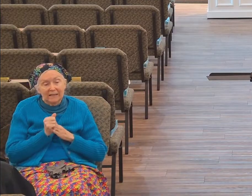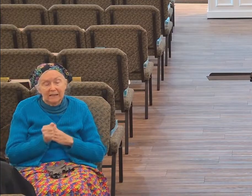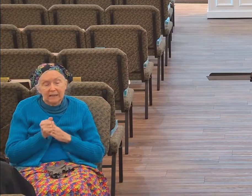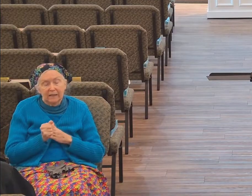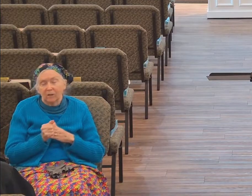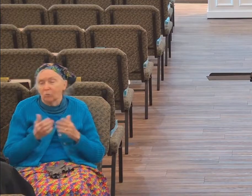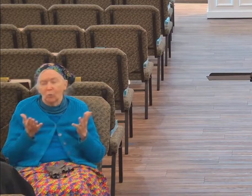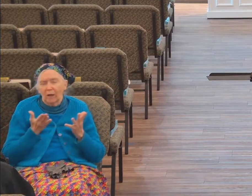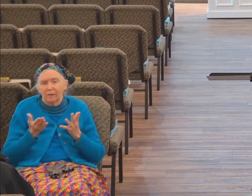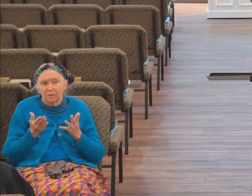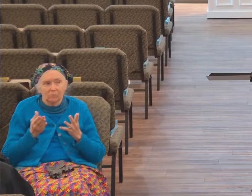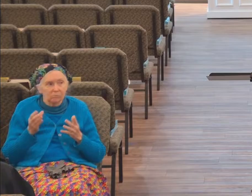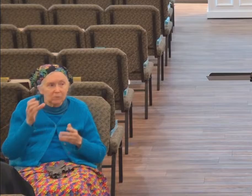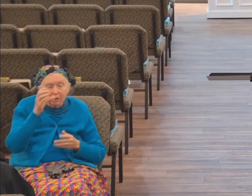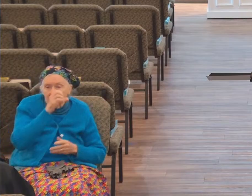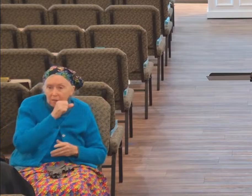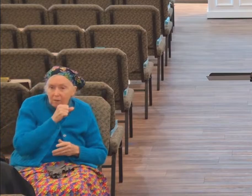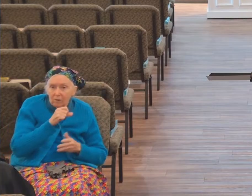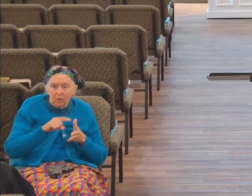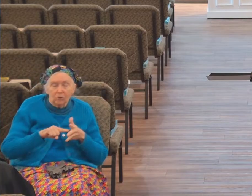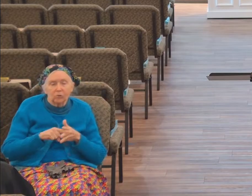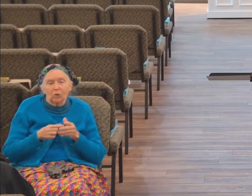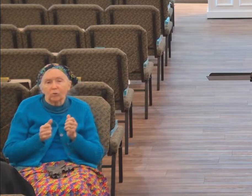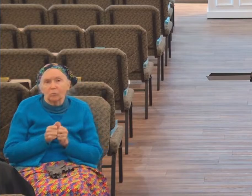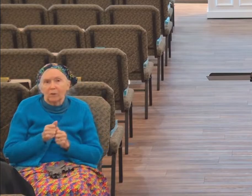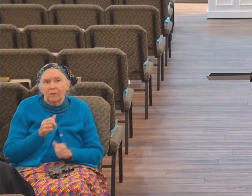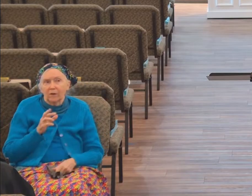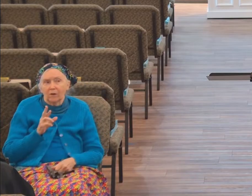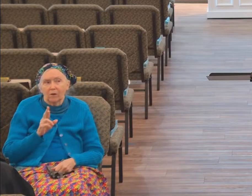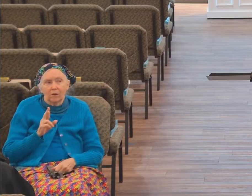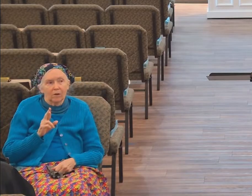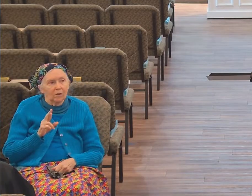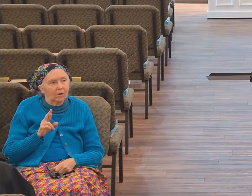Any guess? Starts with an R.